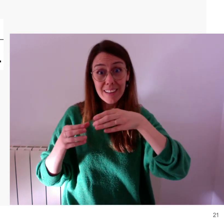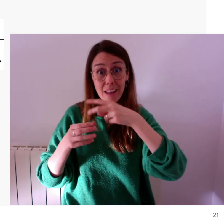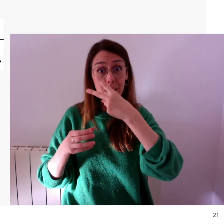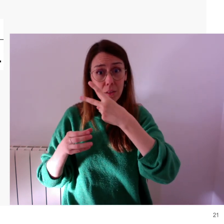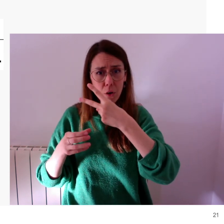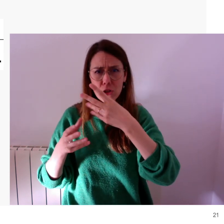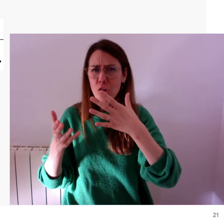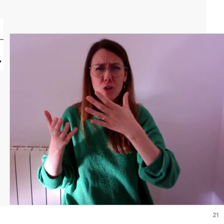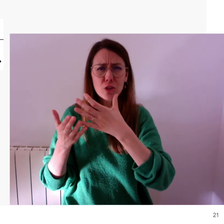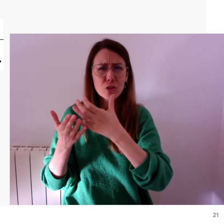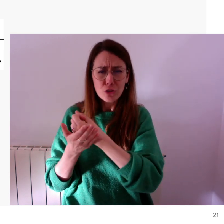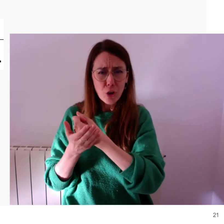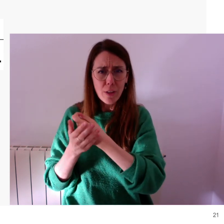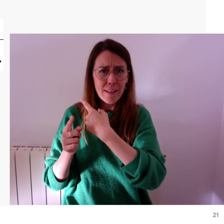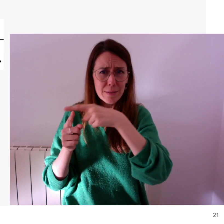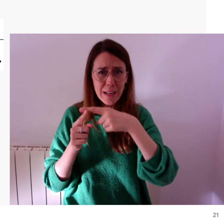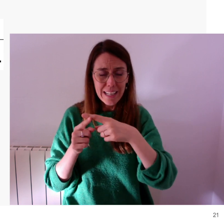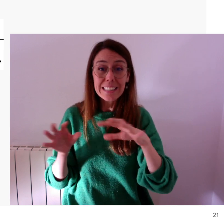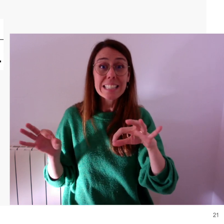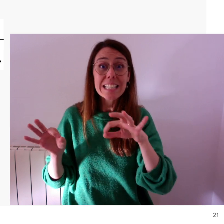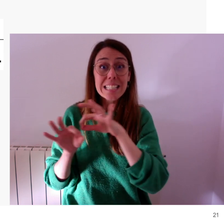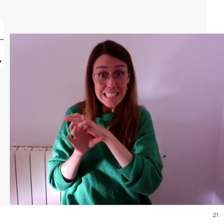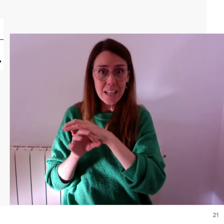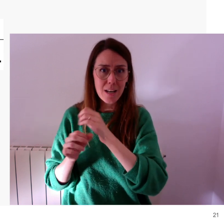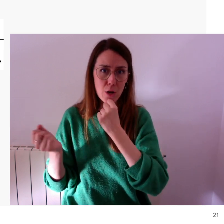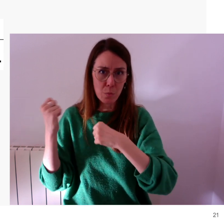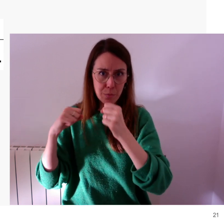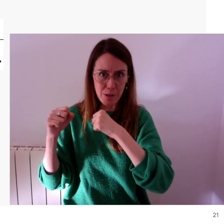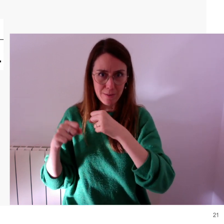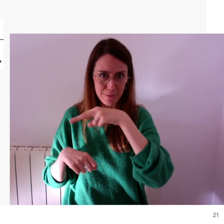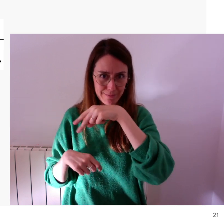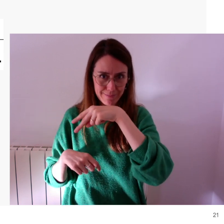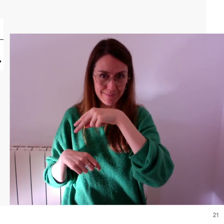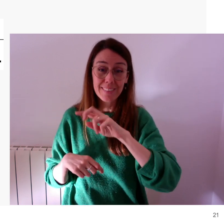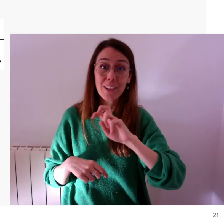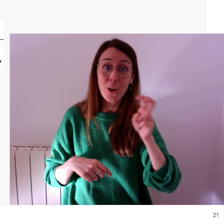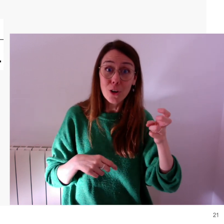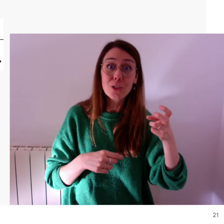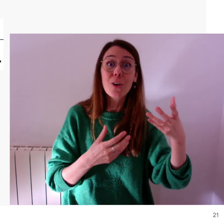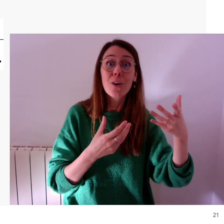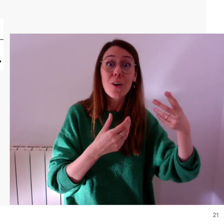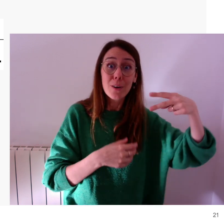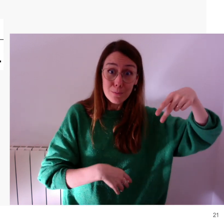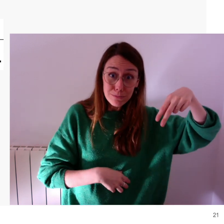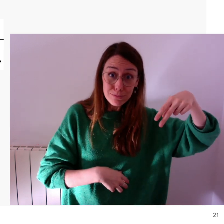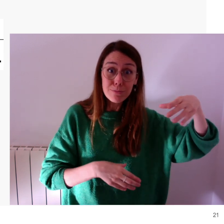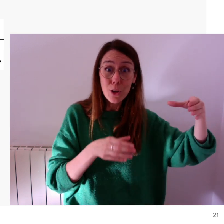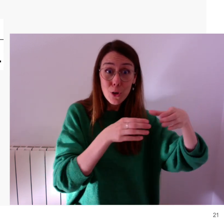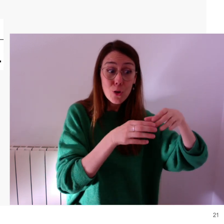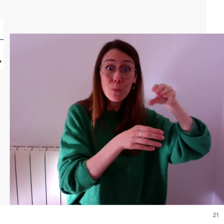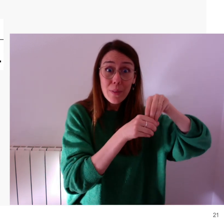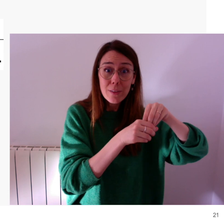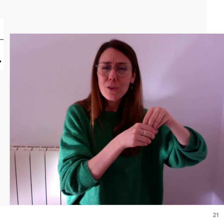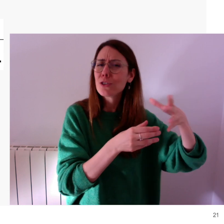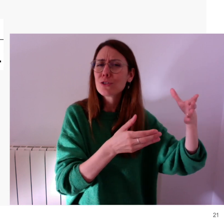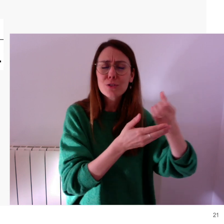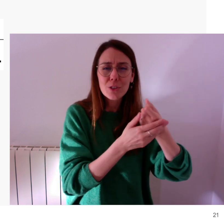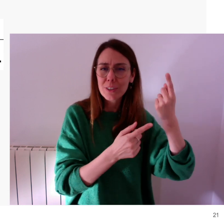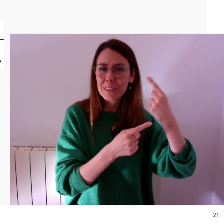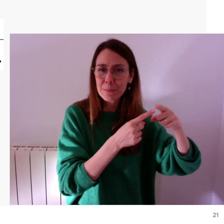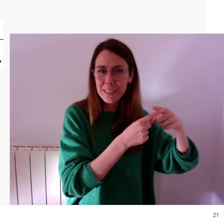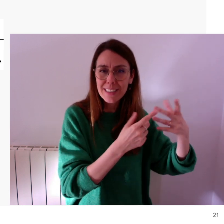in the category of the two hand shape with moving fingers, we add all the variants where the fingers